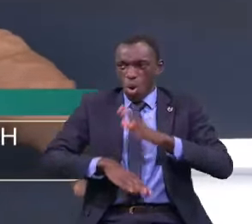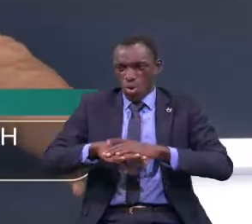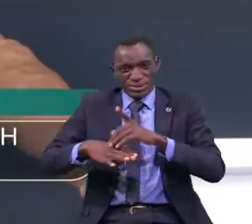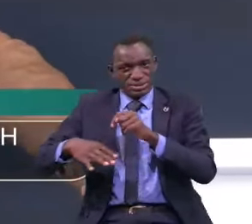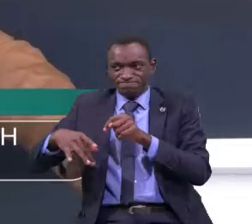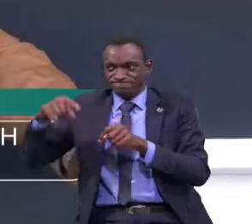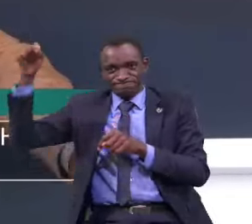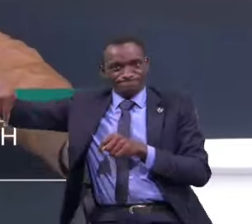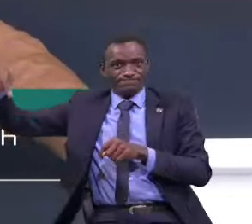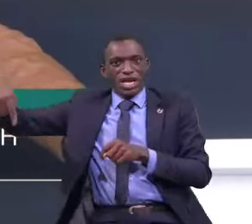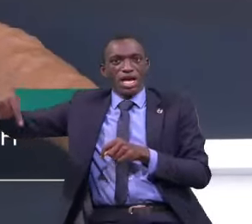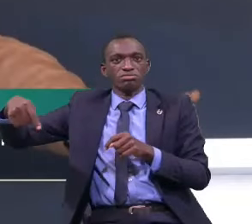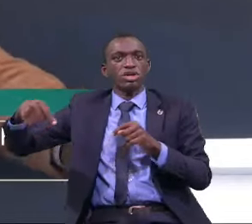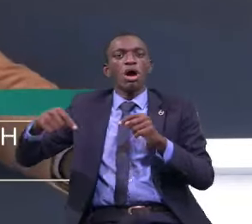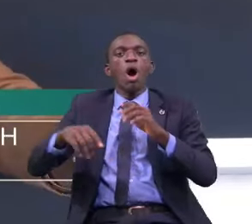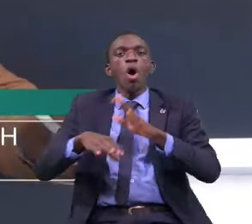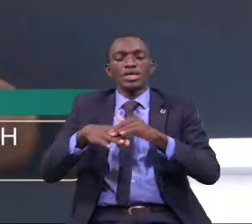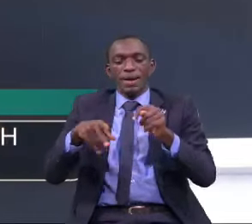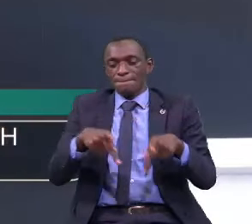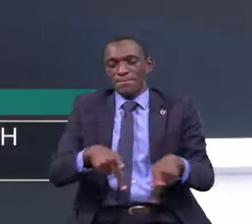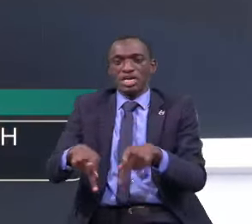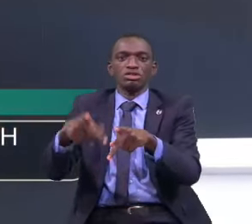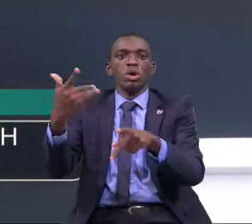of duty.